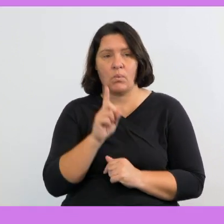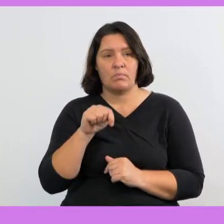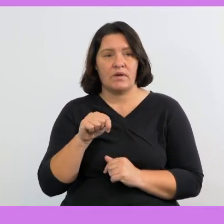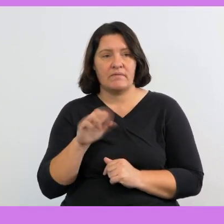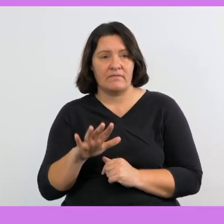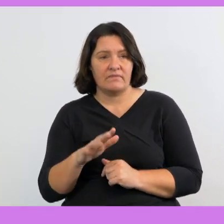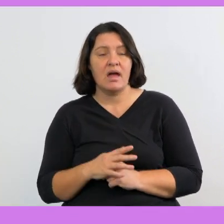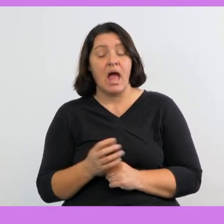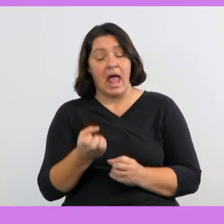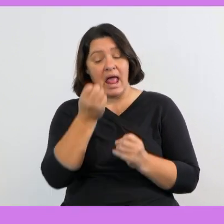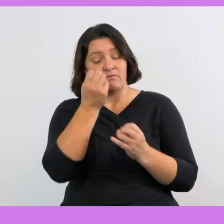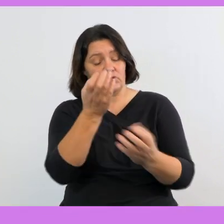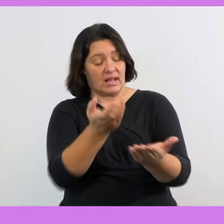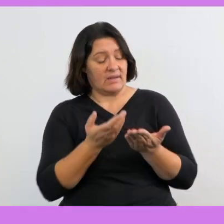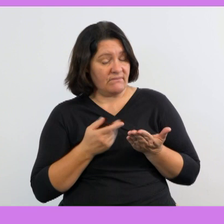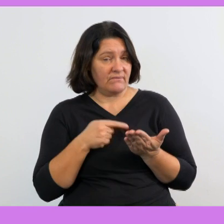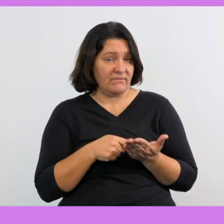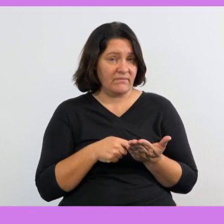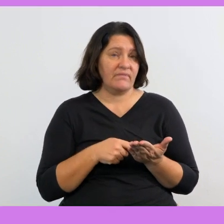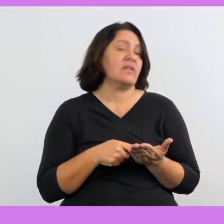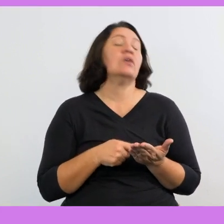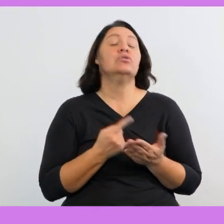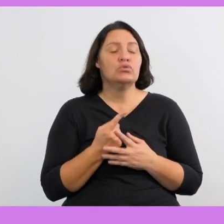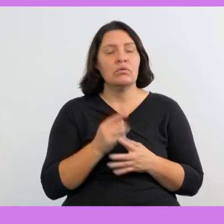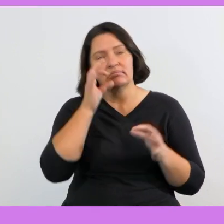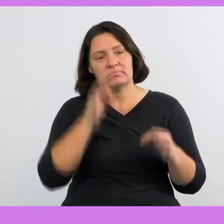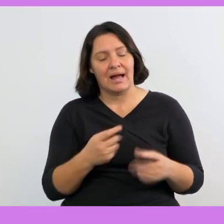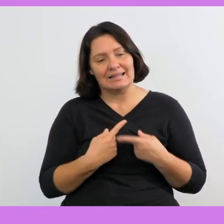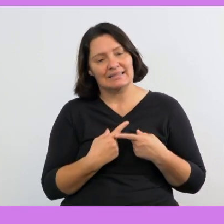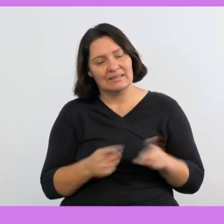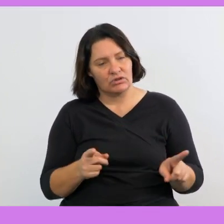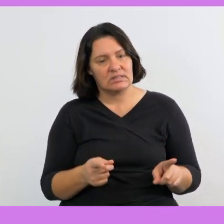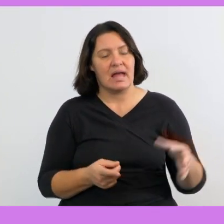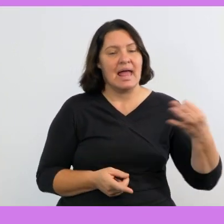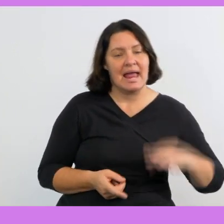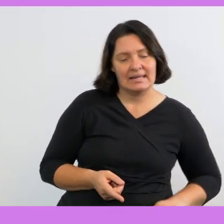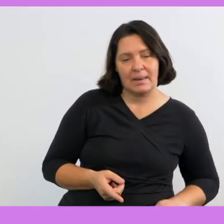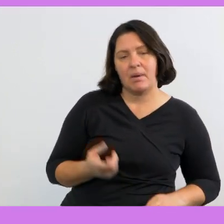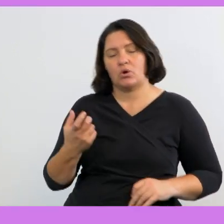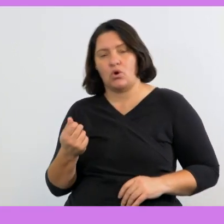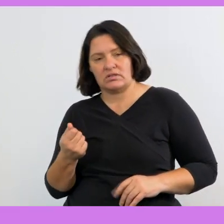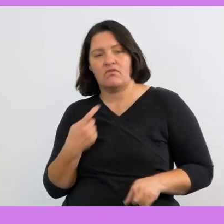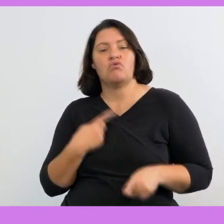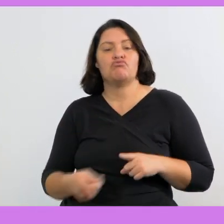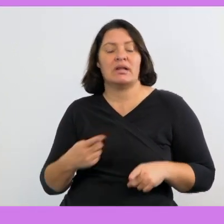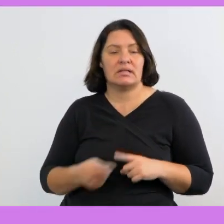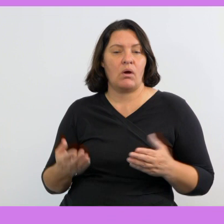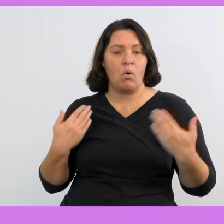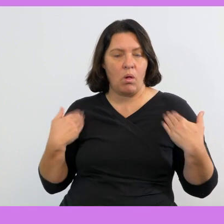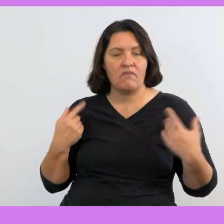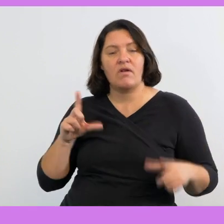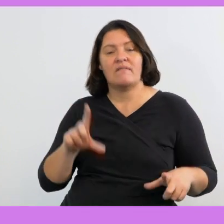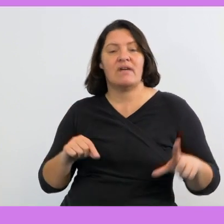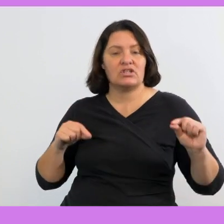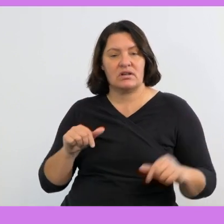above, to determine the difference between the income and the cost for renting the hall for a function for 65 people.